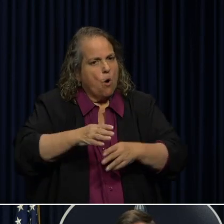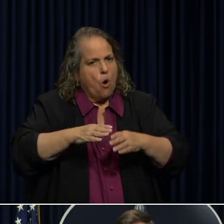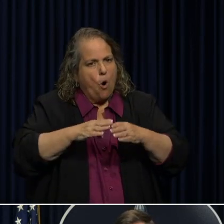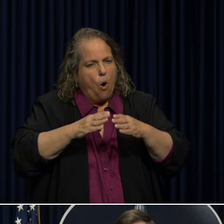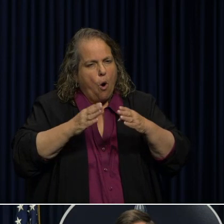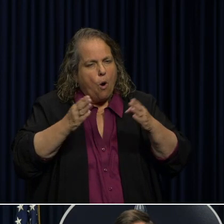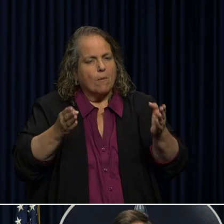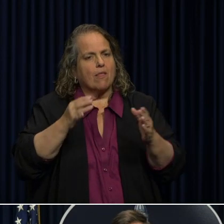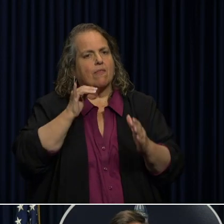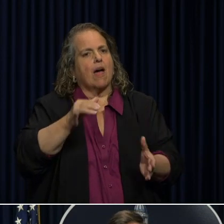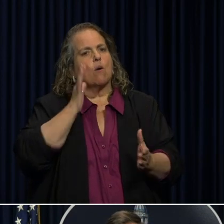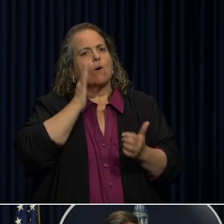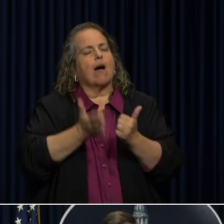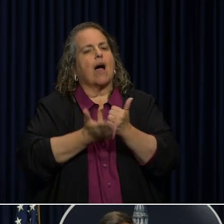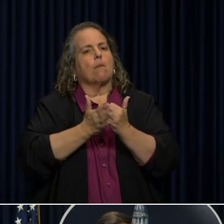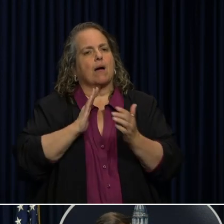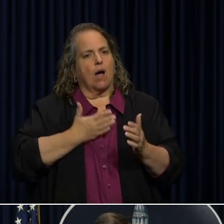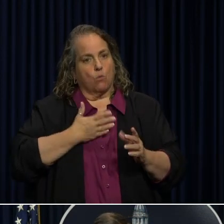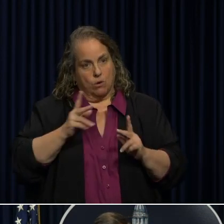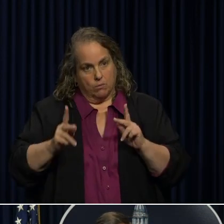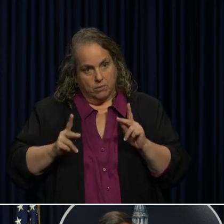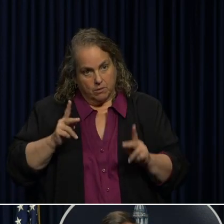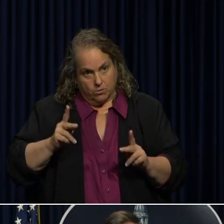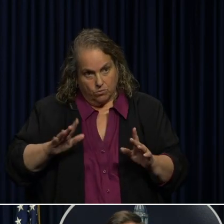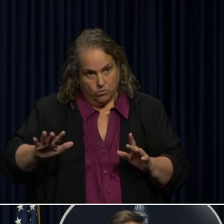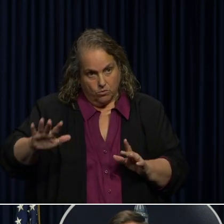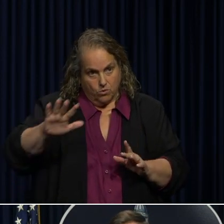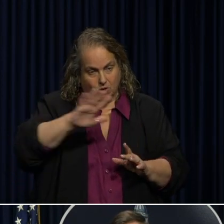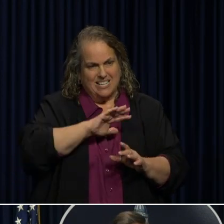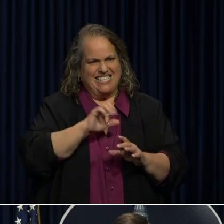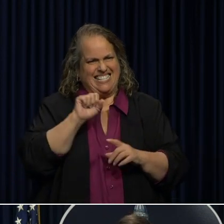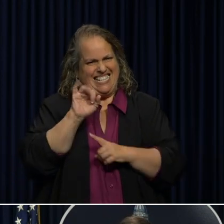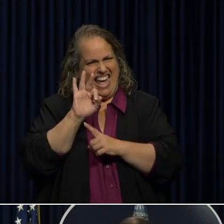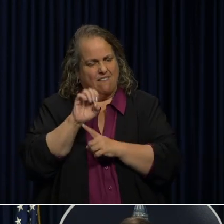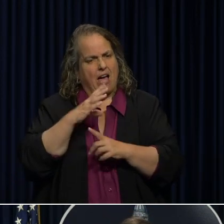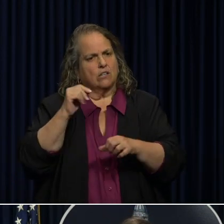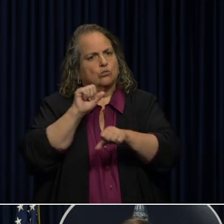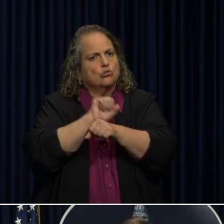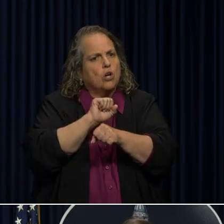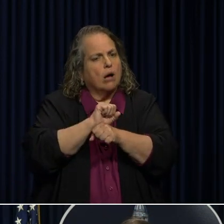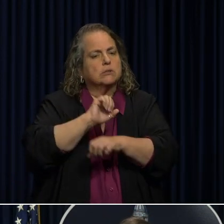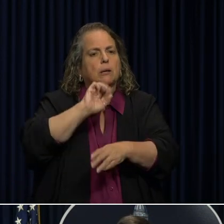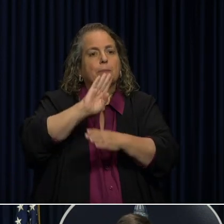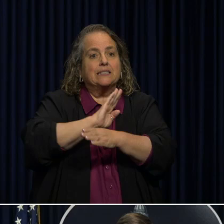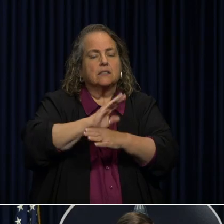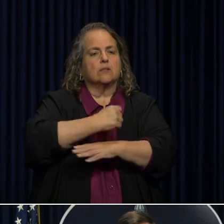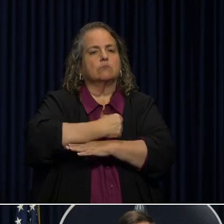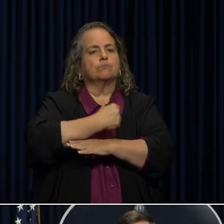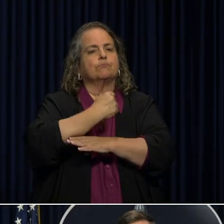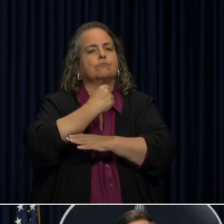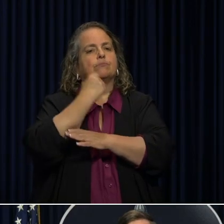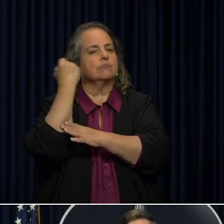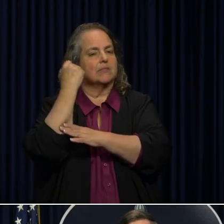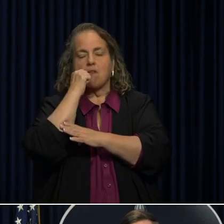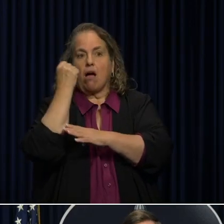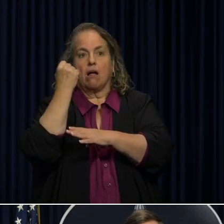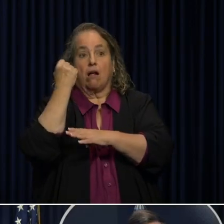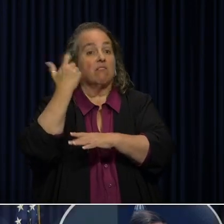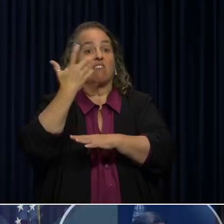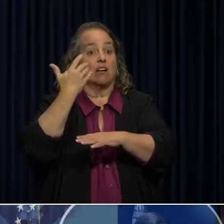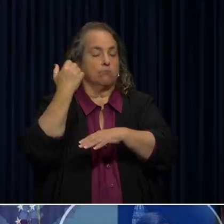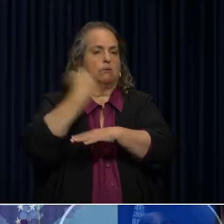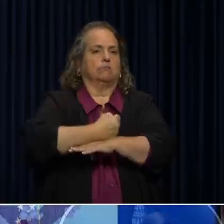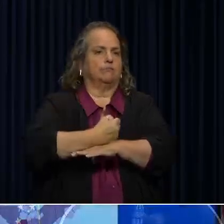is positive for our people and for our jobs and our business. I'm going to try to move